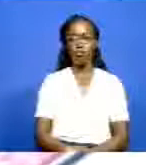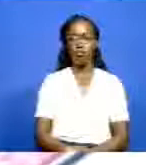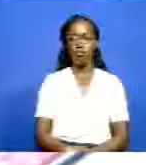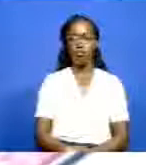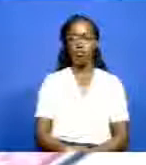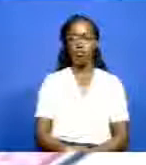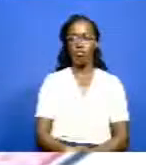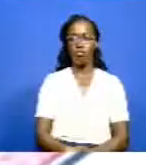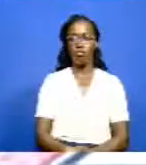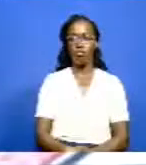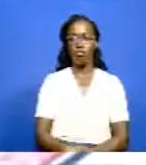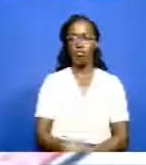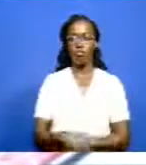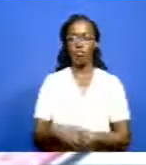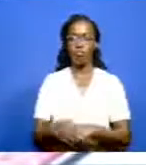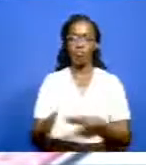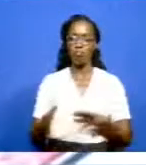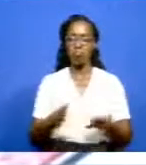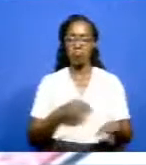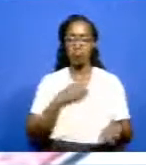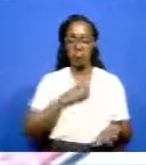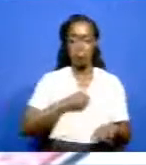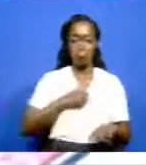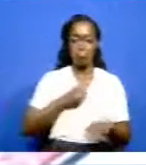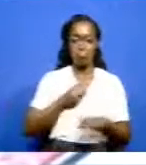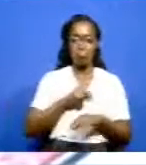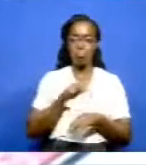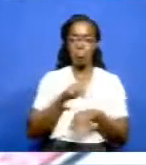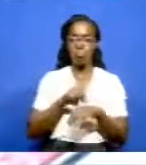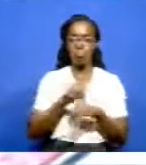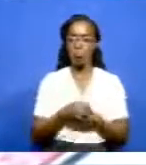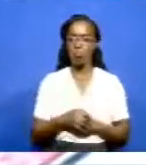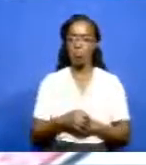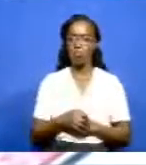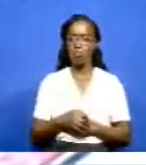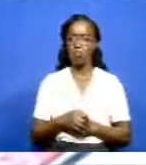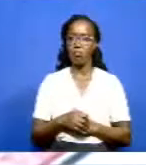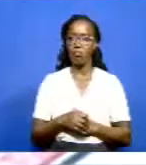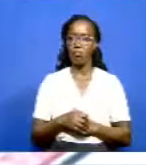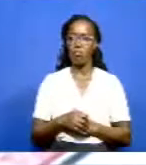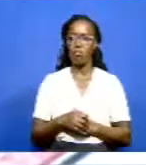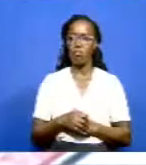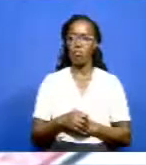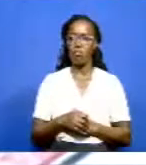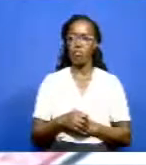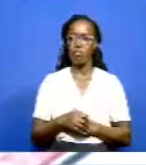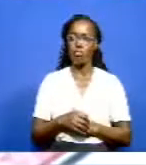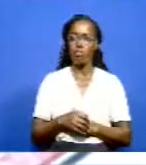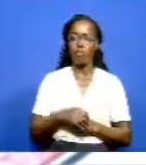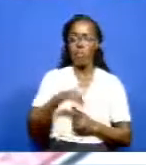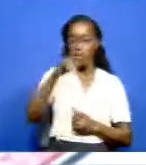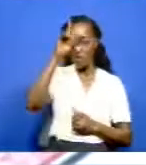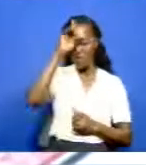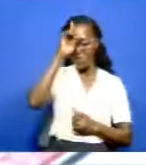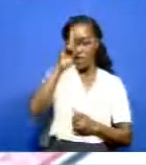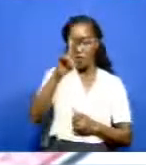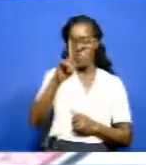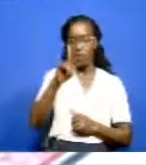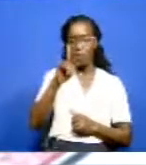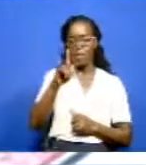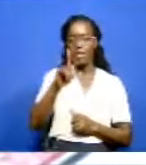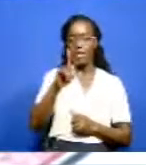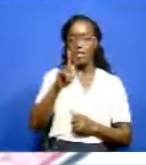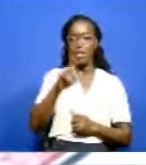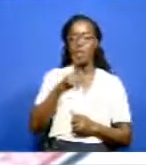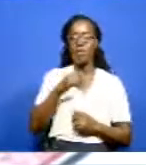Really unfortunate incident. A state of grief has engulfed a family in the village of Imadala in Shinyalu, Kakamega